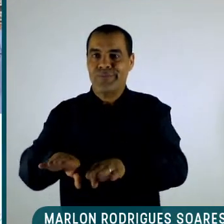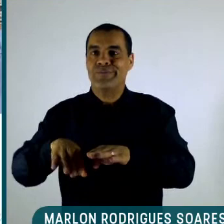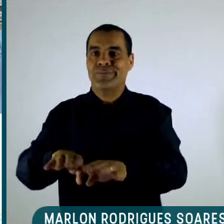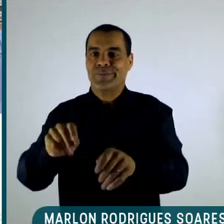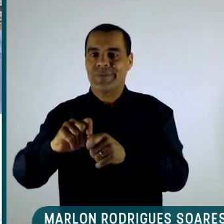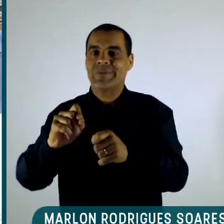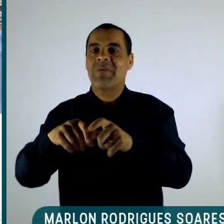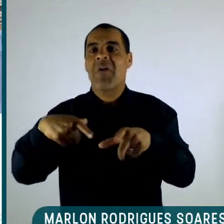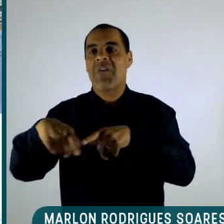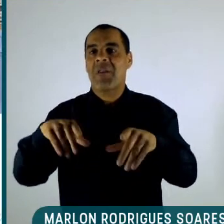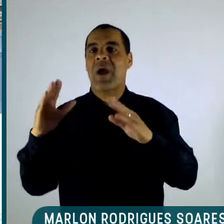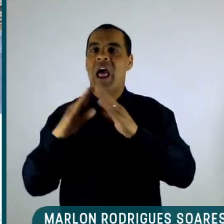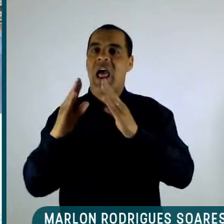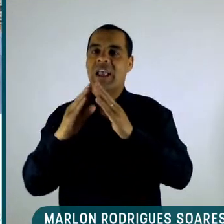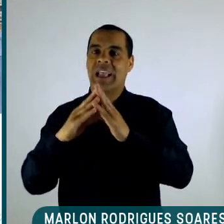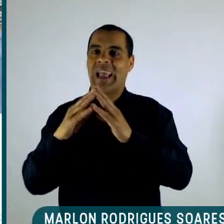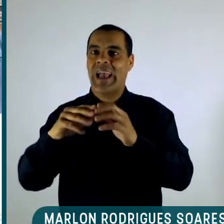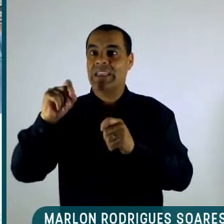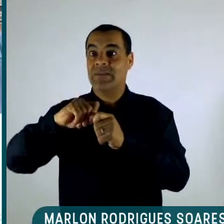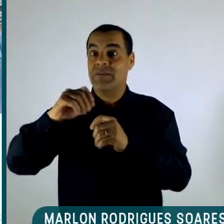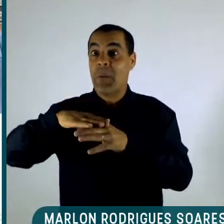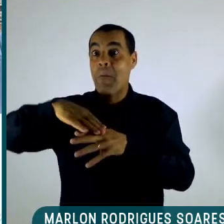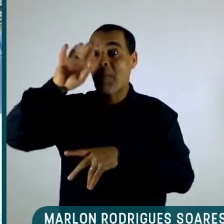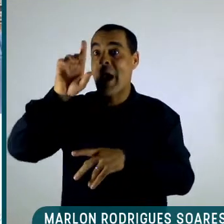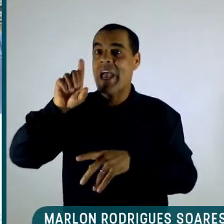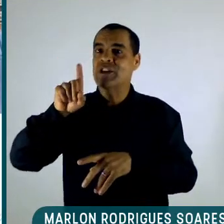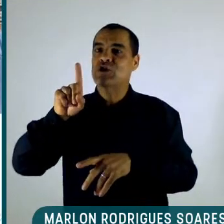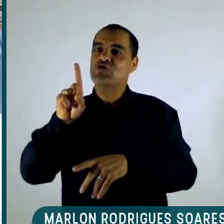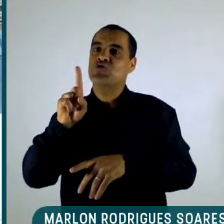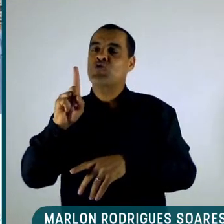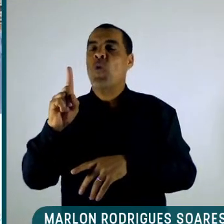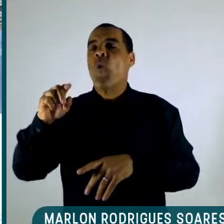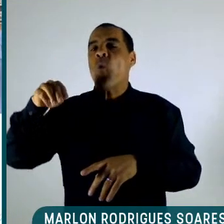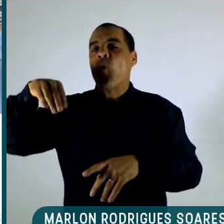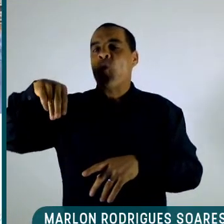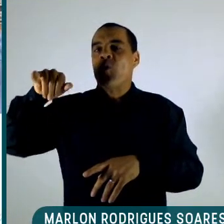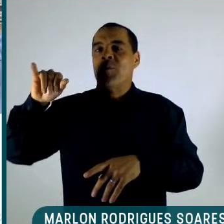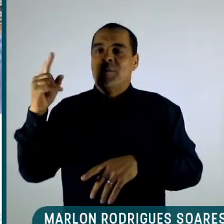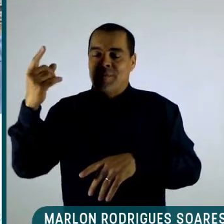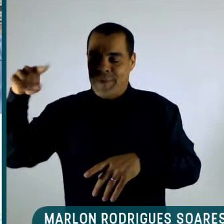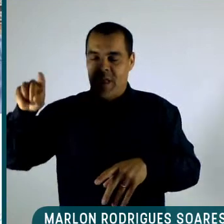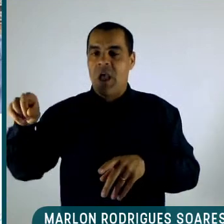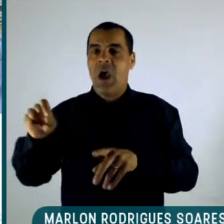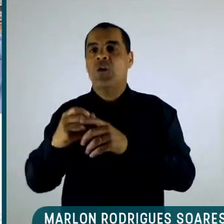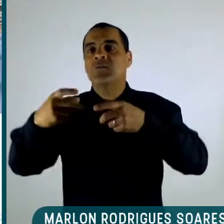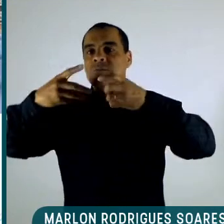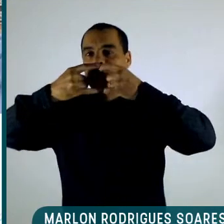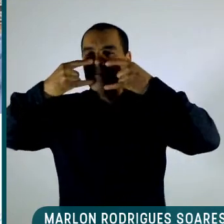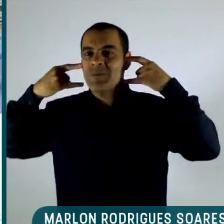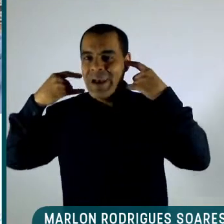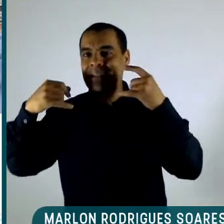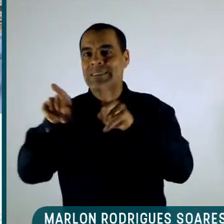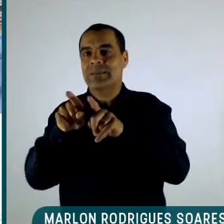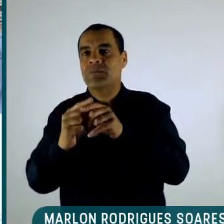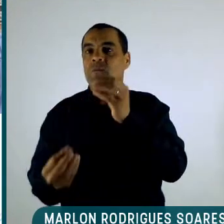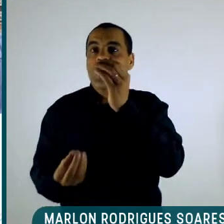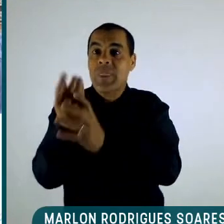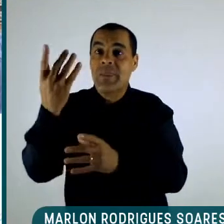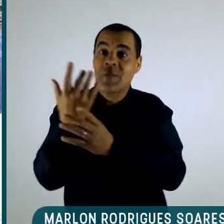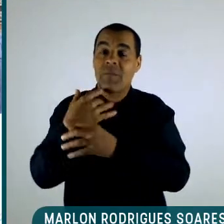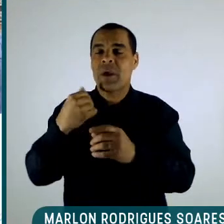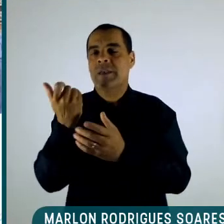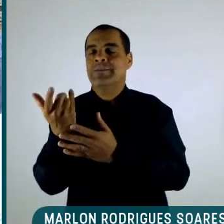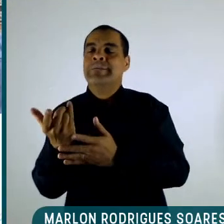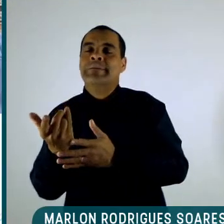Office with the seamstresses of the slums of Brazil manufacture over 1 million masks for the community, and they also